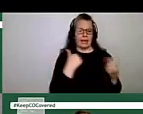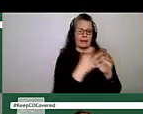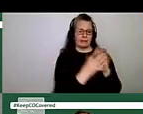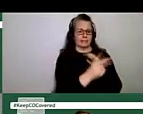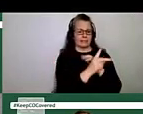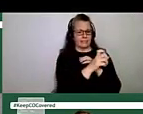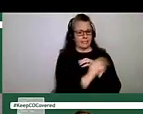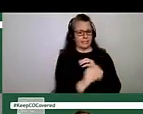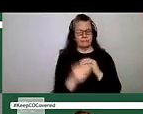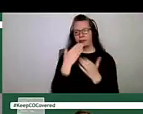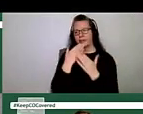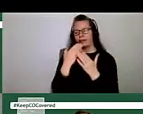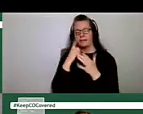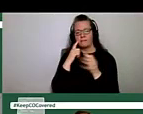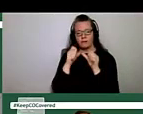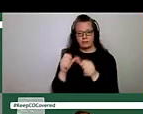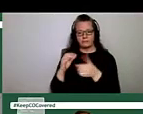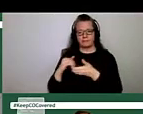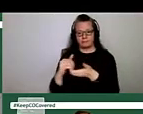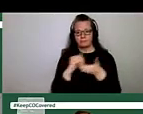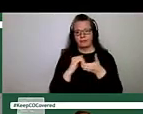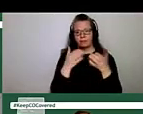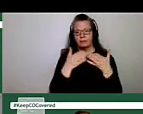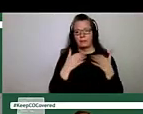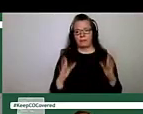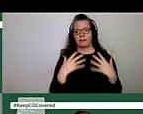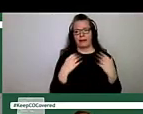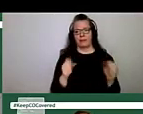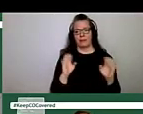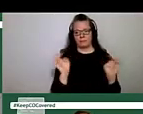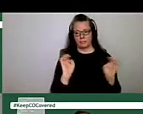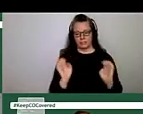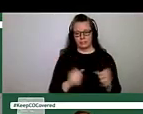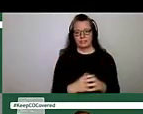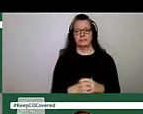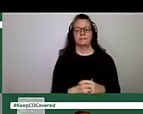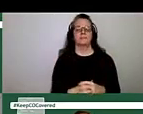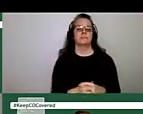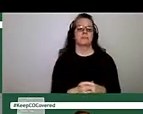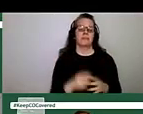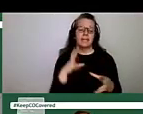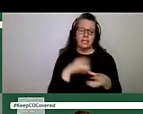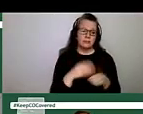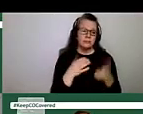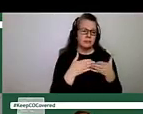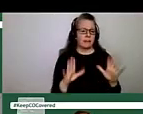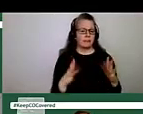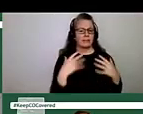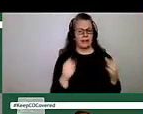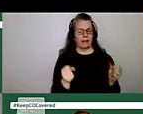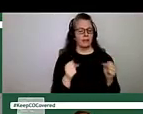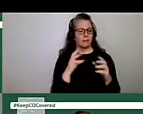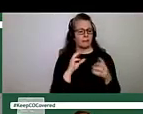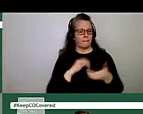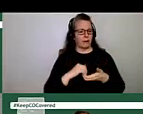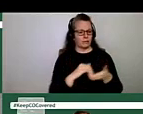health emergency. And this especially includes our county partners who have worked so hard on behalf of Coloradans.